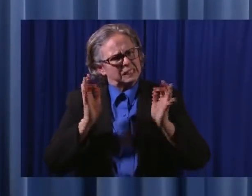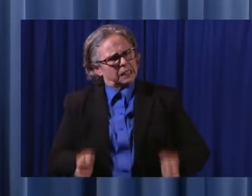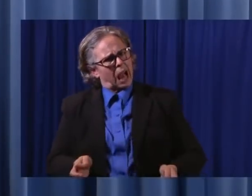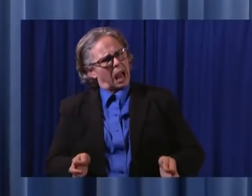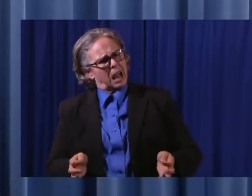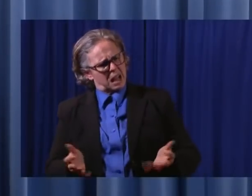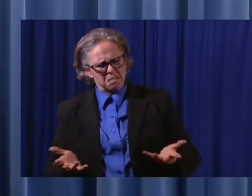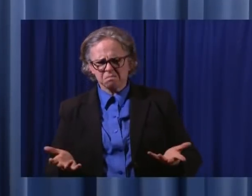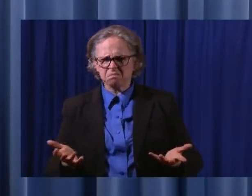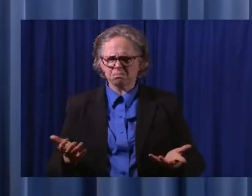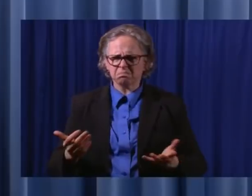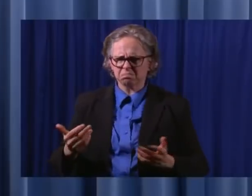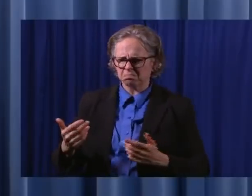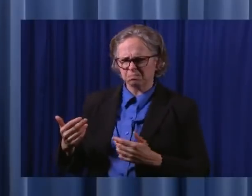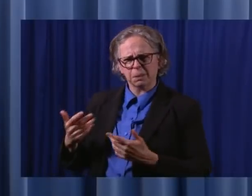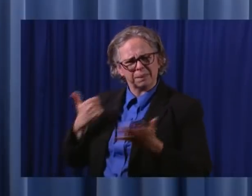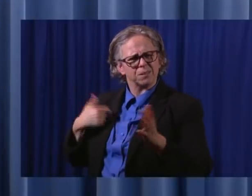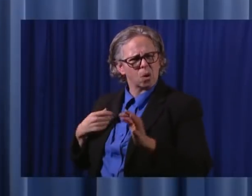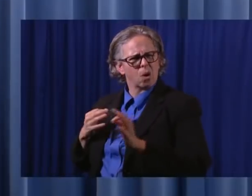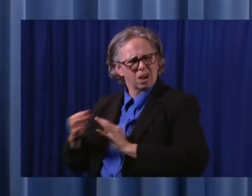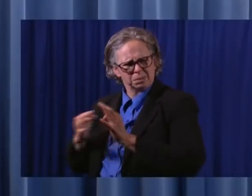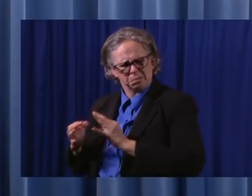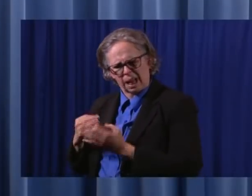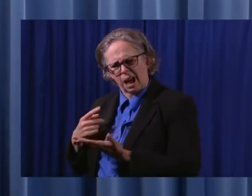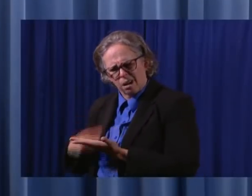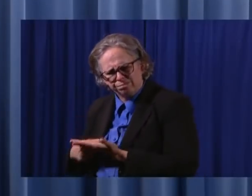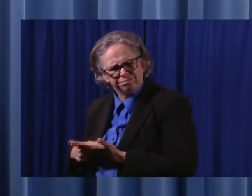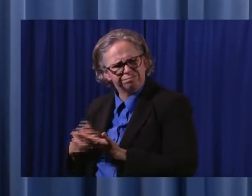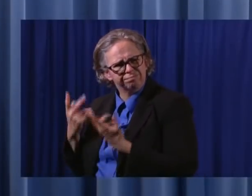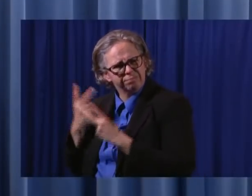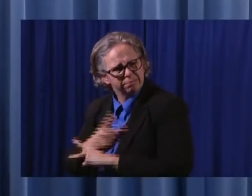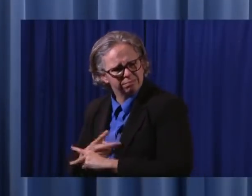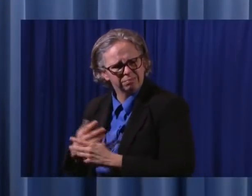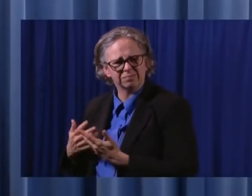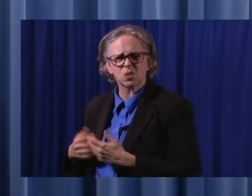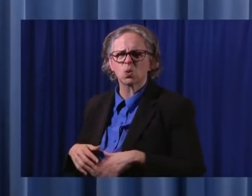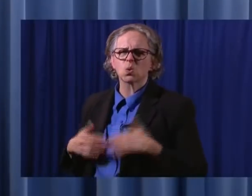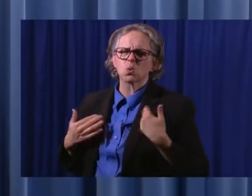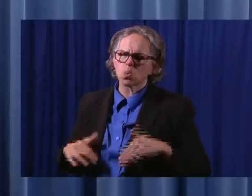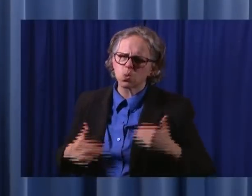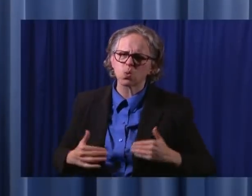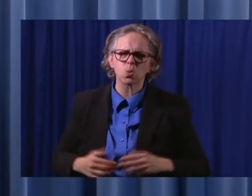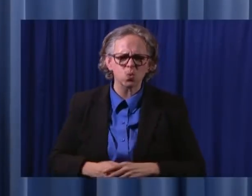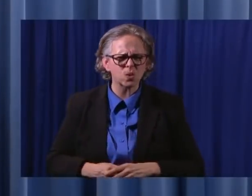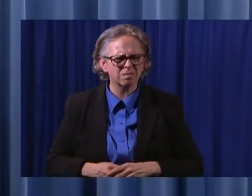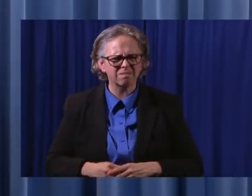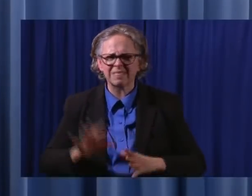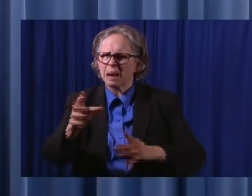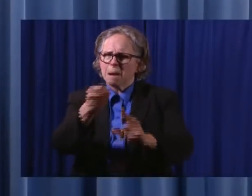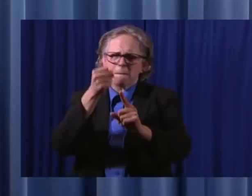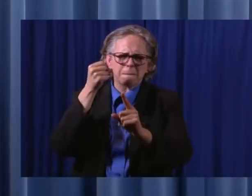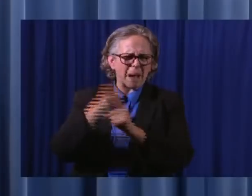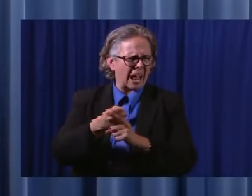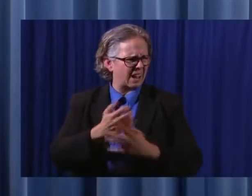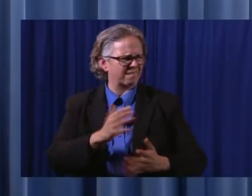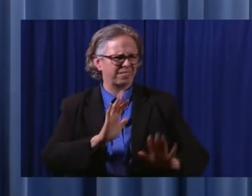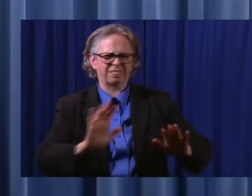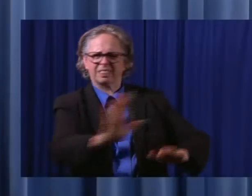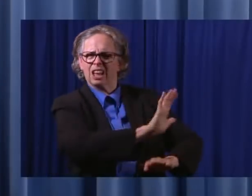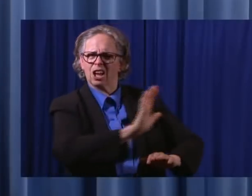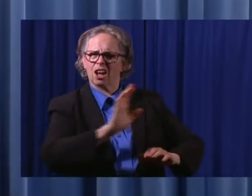that we did. We looked at the impact on the quality of life a prolonged loss of connection can have on an